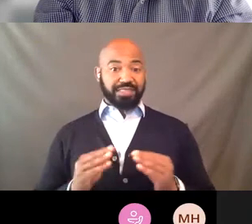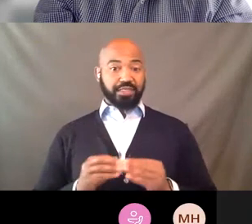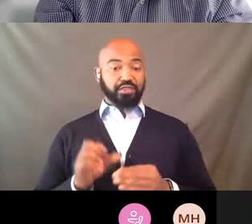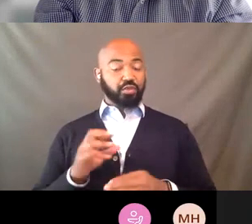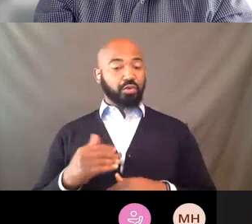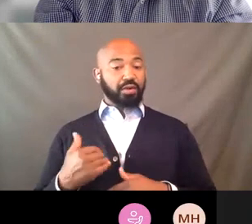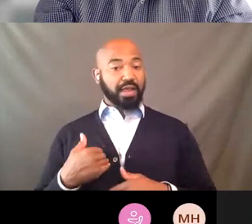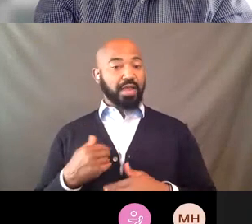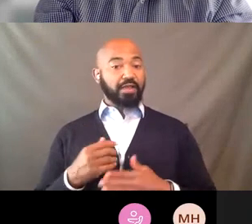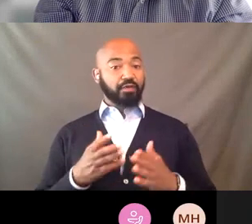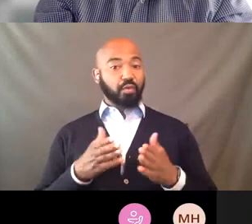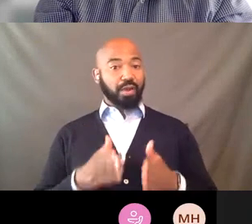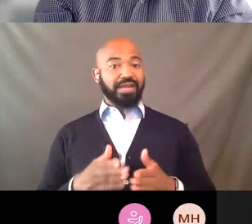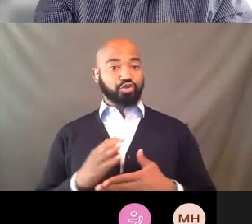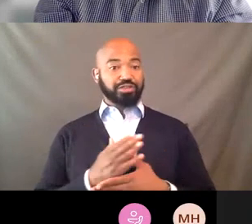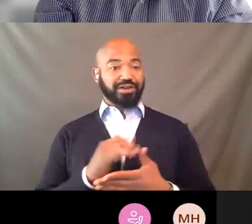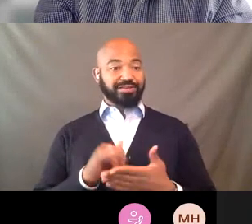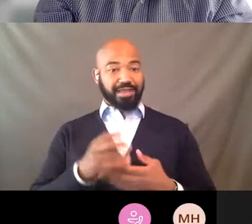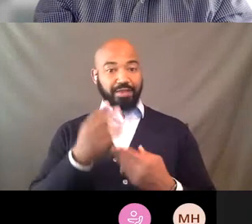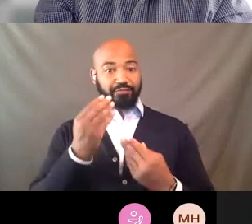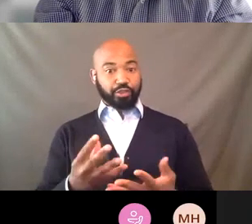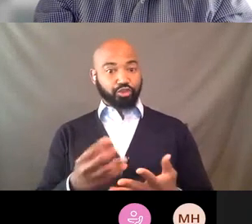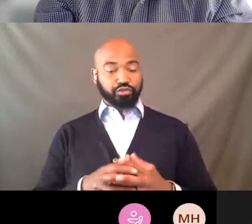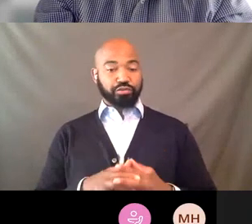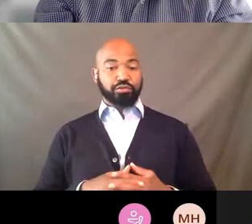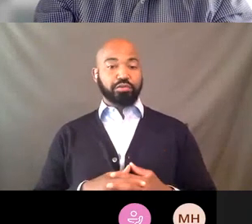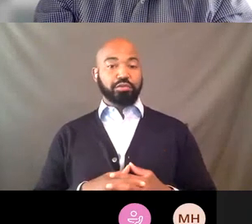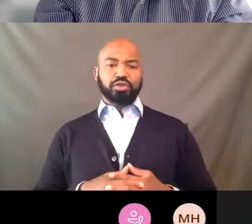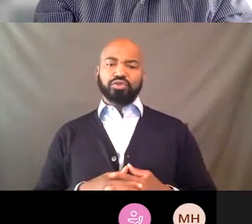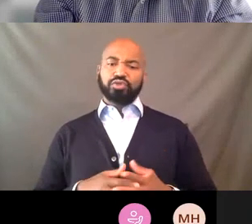can share that information to get some